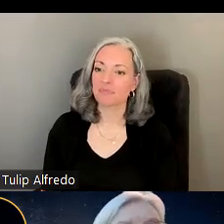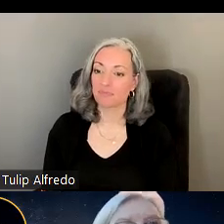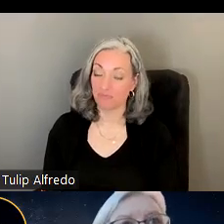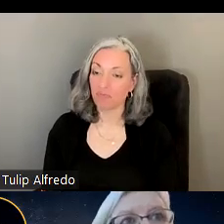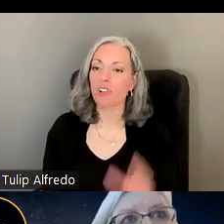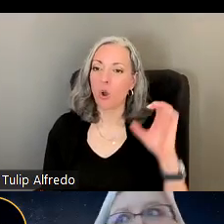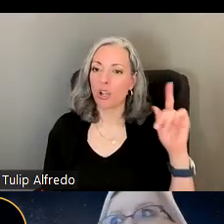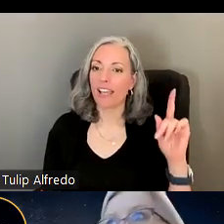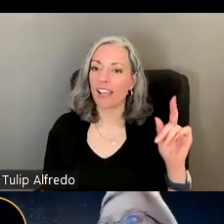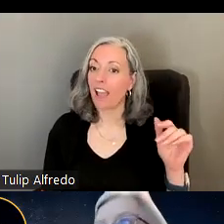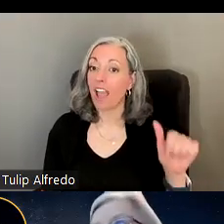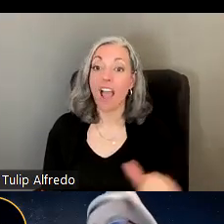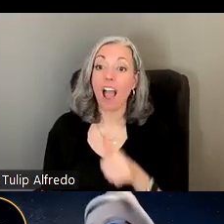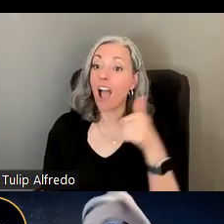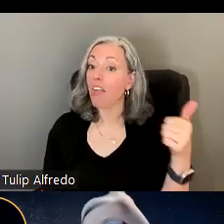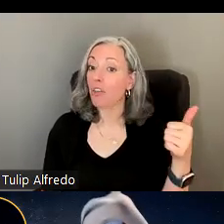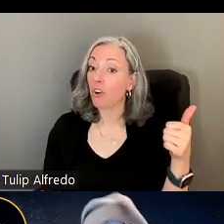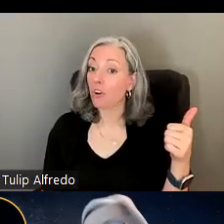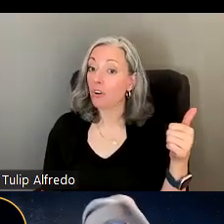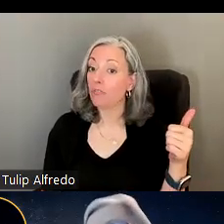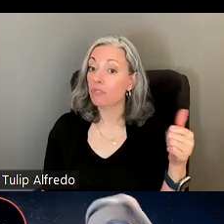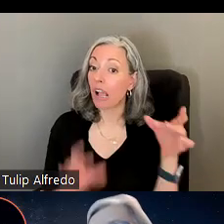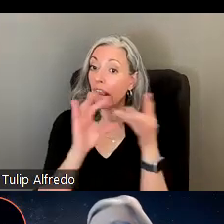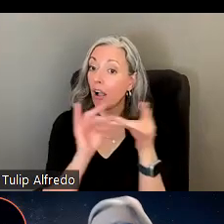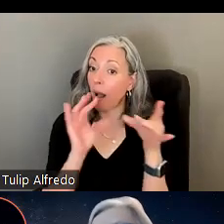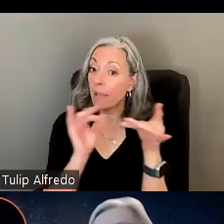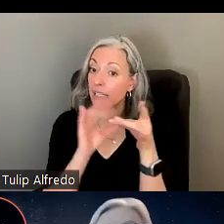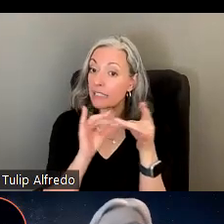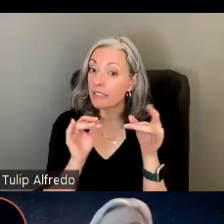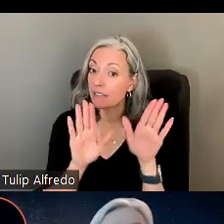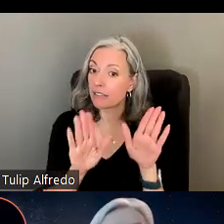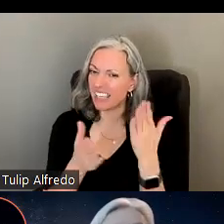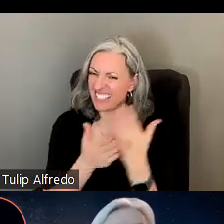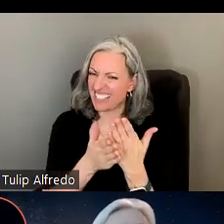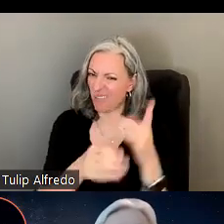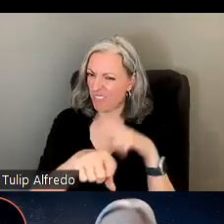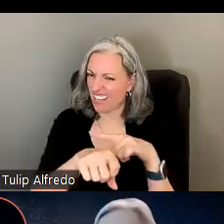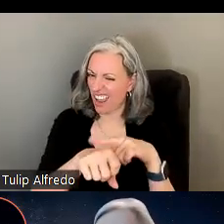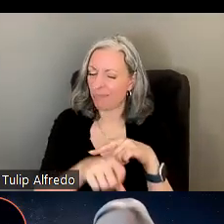Okay, have we any other public comments? Let me stop the watch.